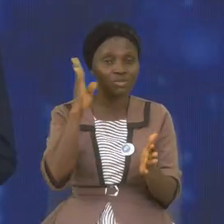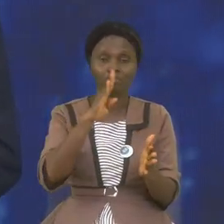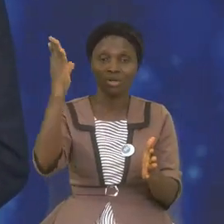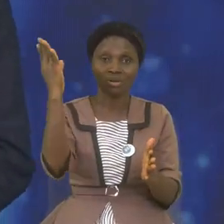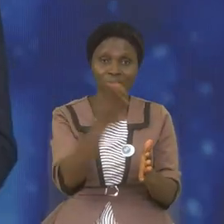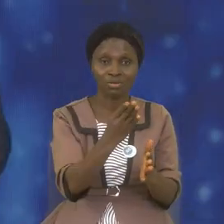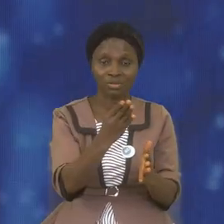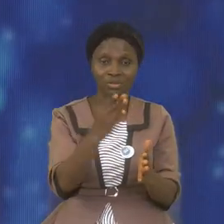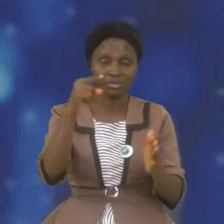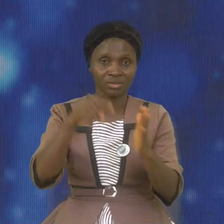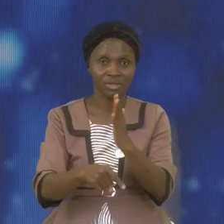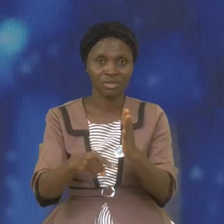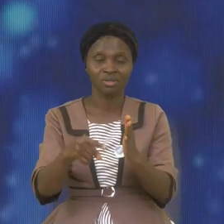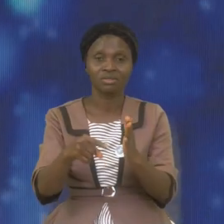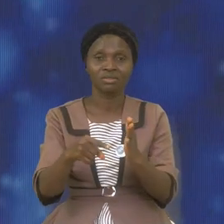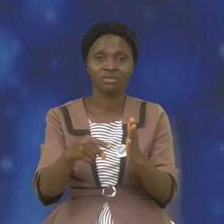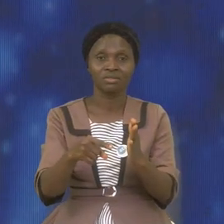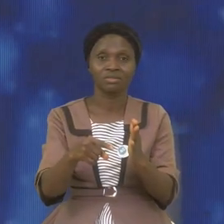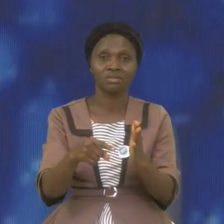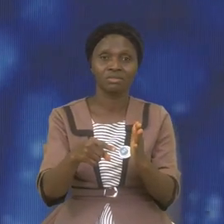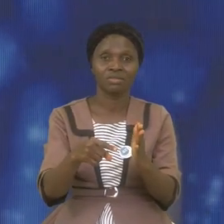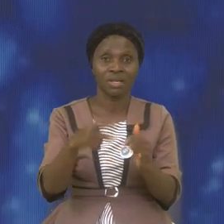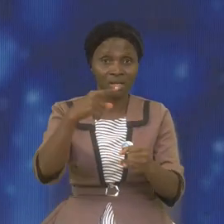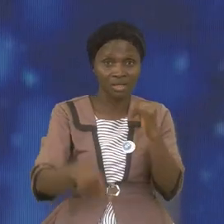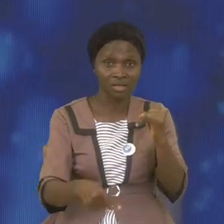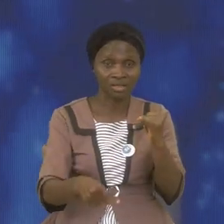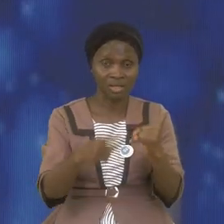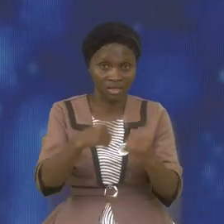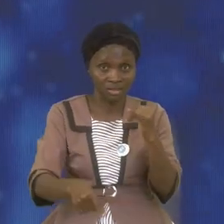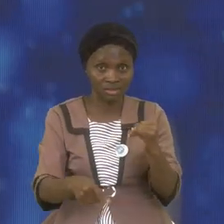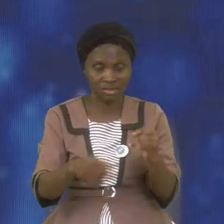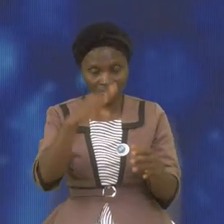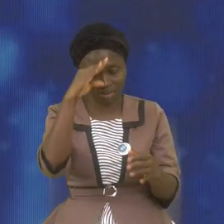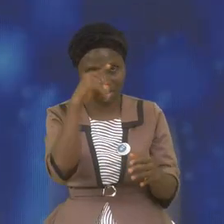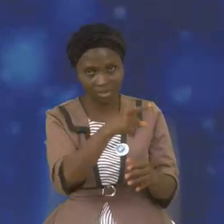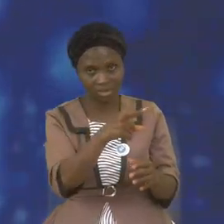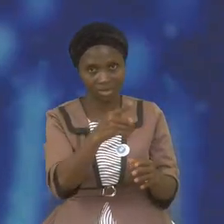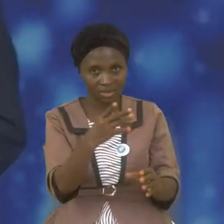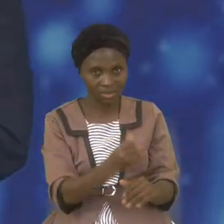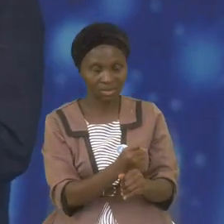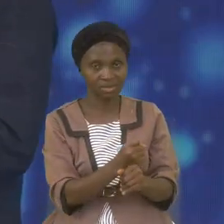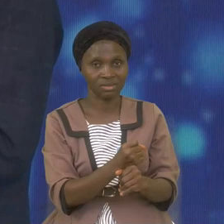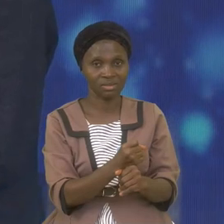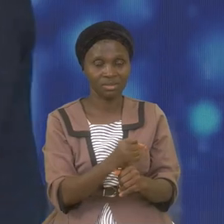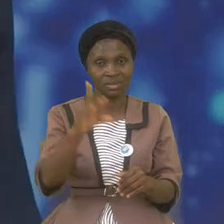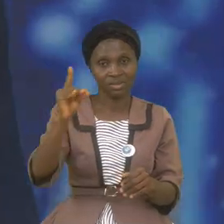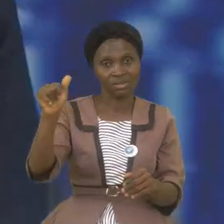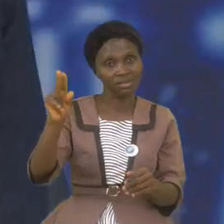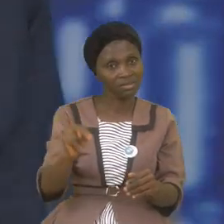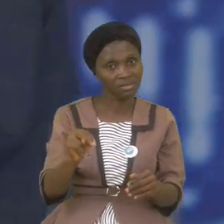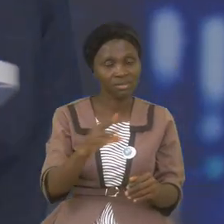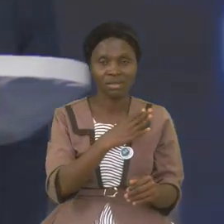tree. Eventually, he got Daniel and said, Daniel, magicians and astrologers